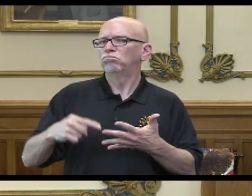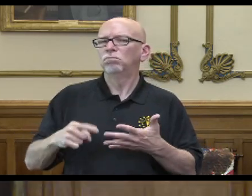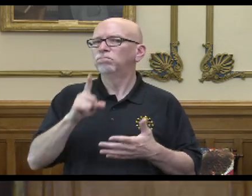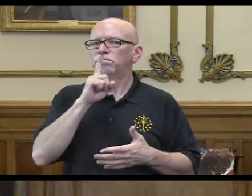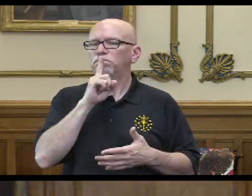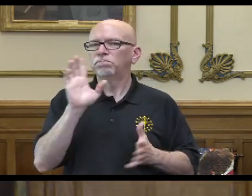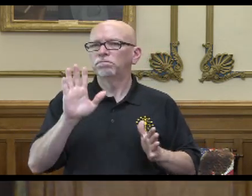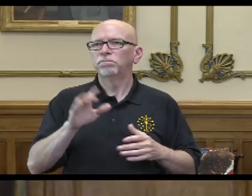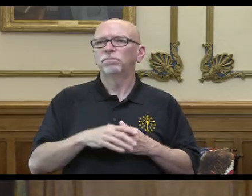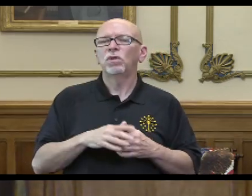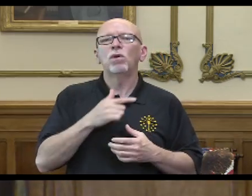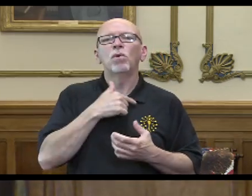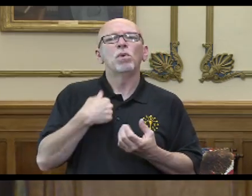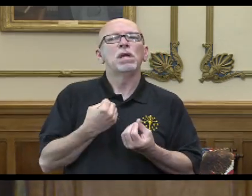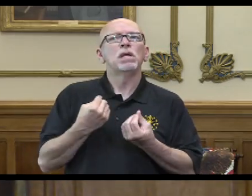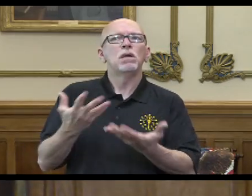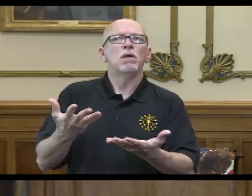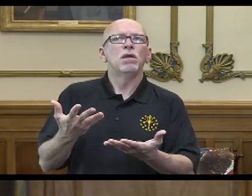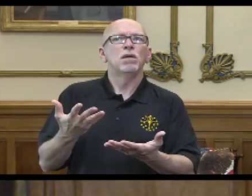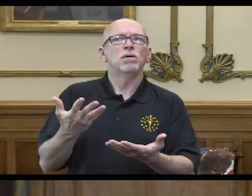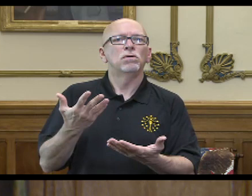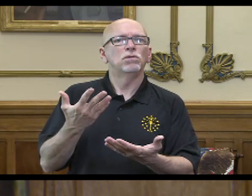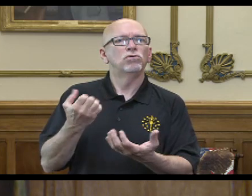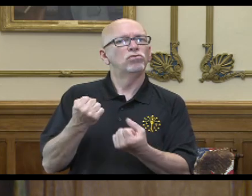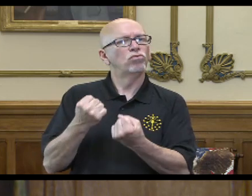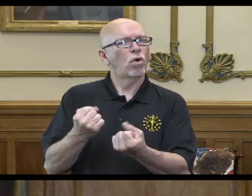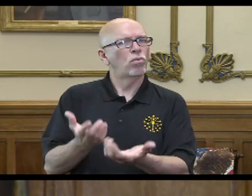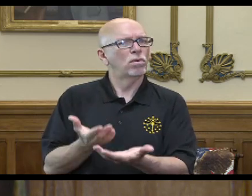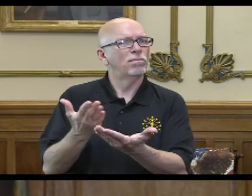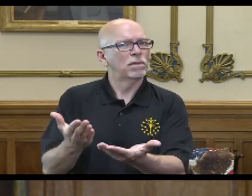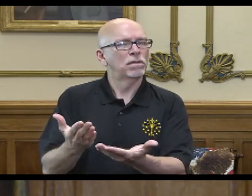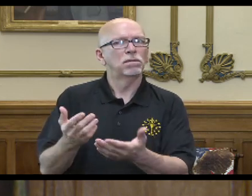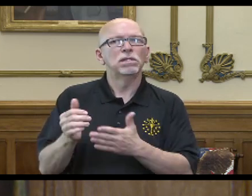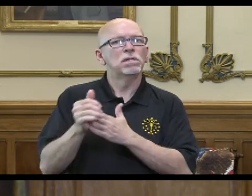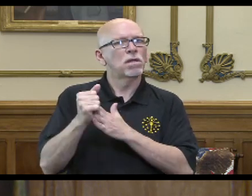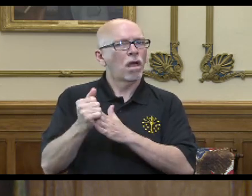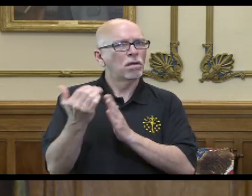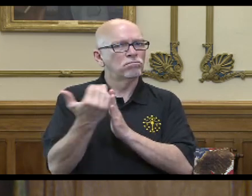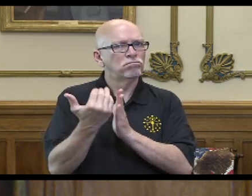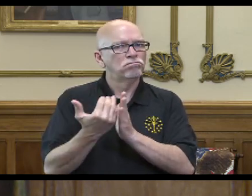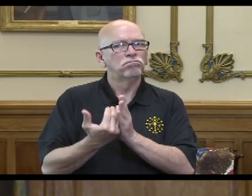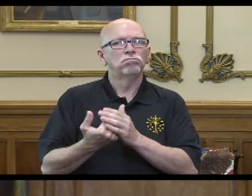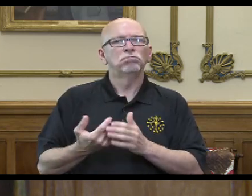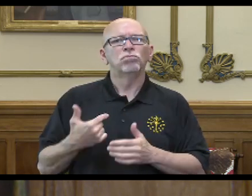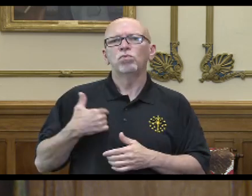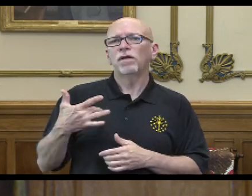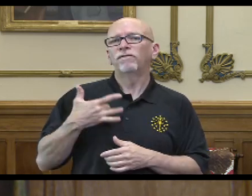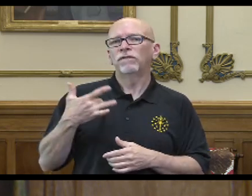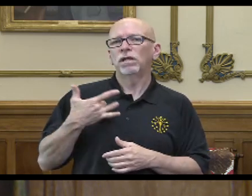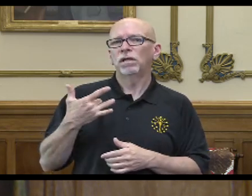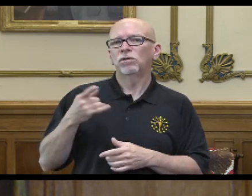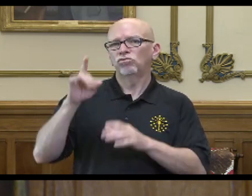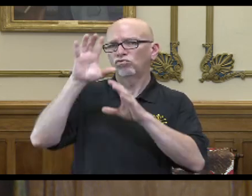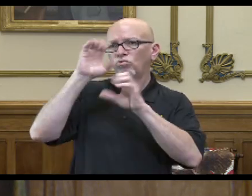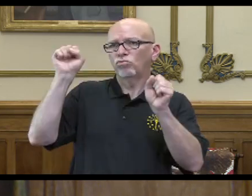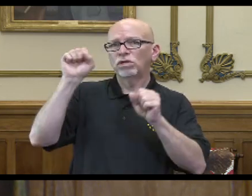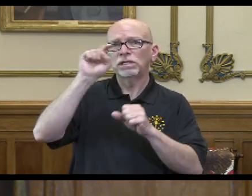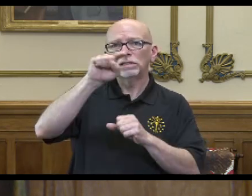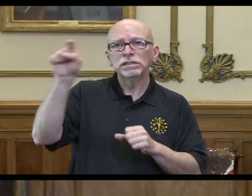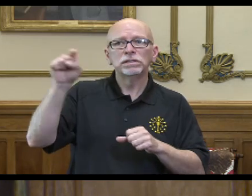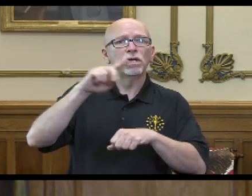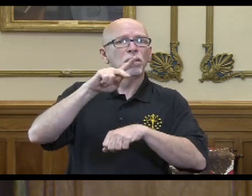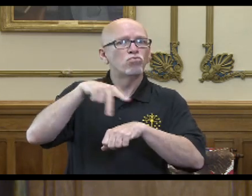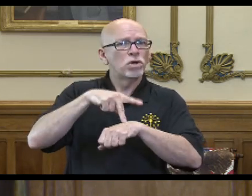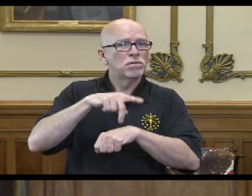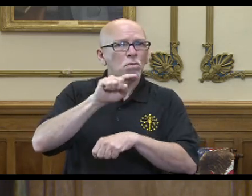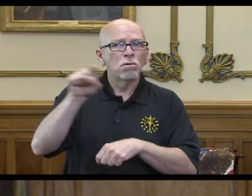do. We have given some very good recommendations and guidance and really feel that our superintendents, our